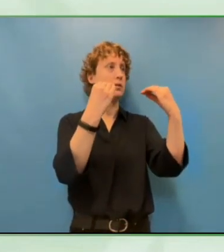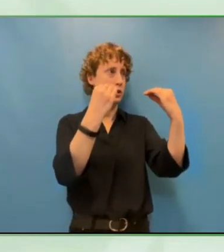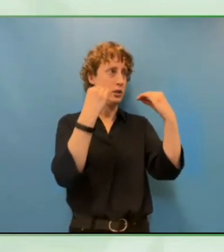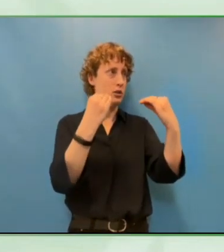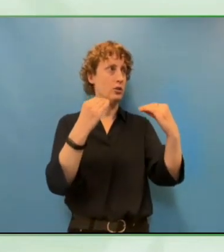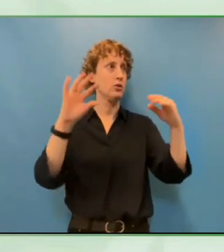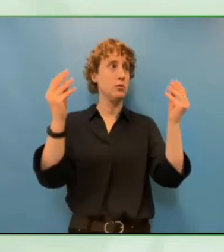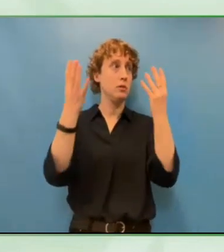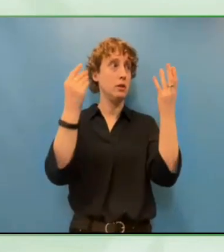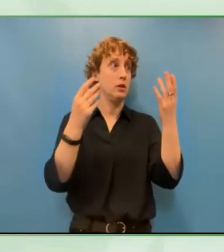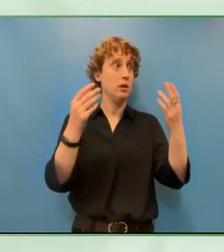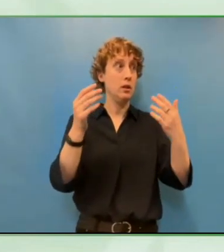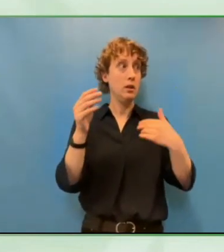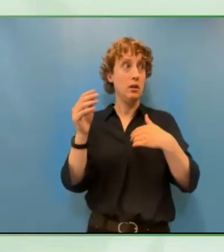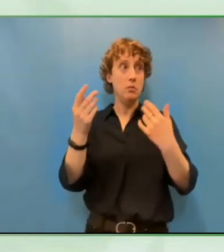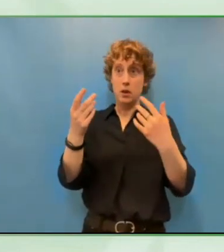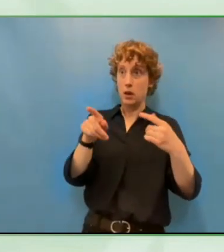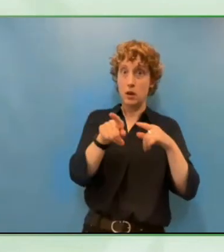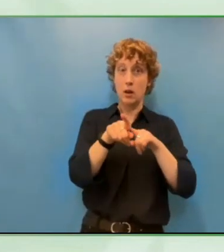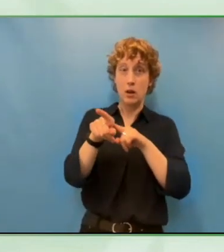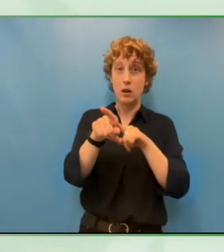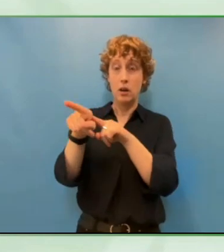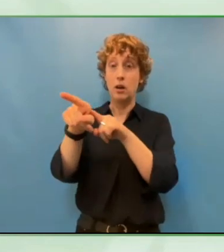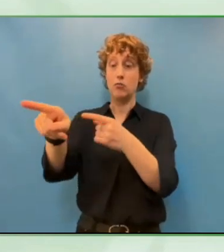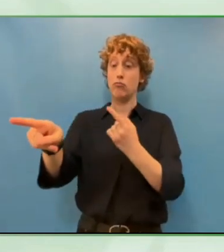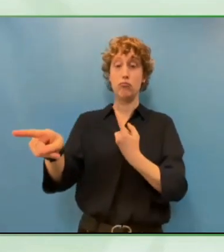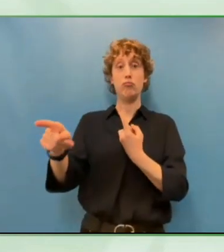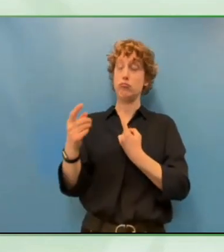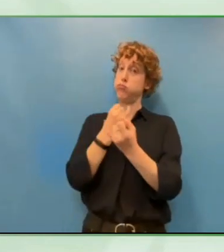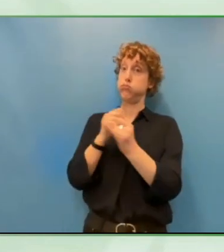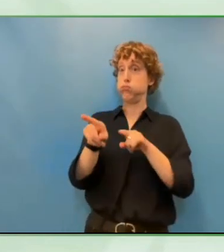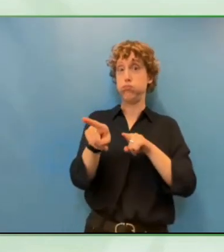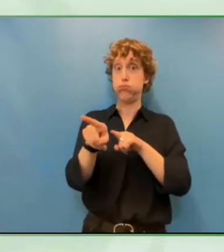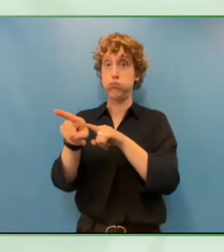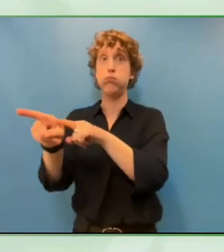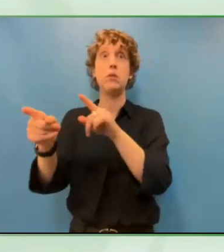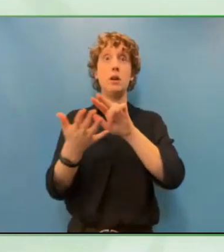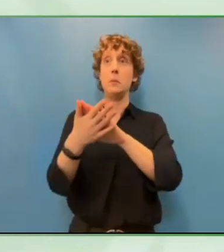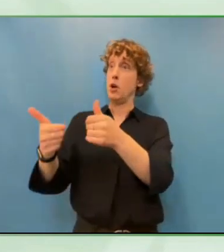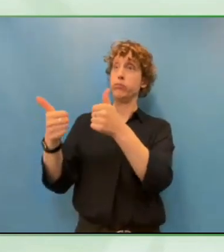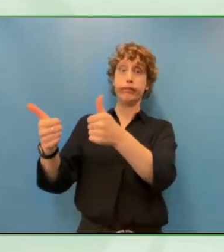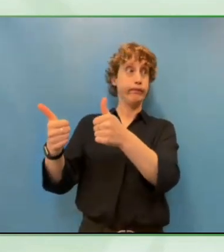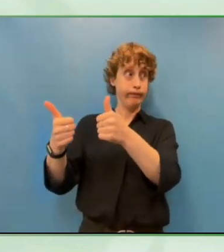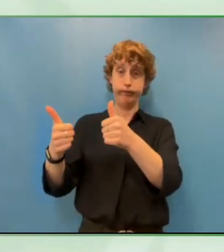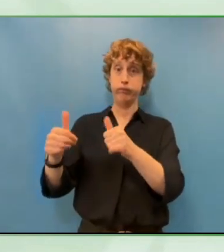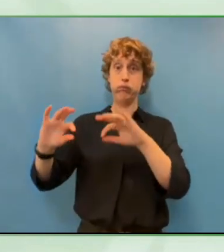entirely on someone else, that matters at every level. And on